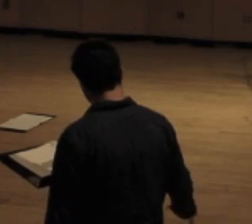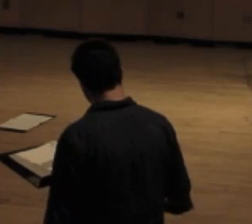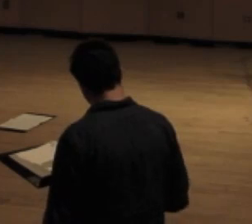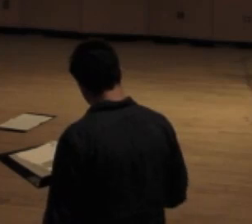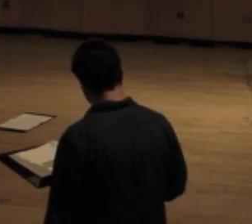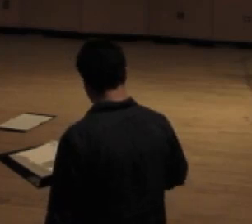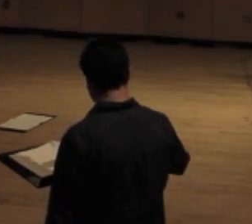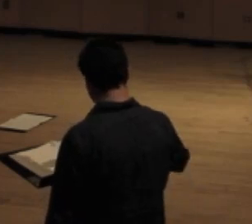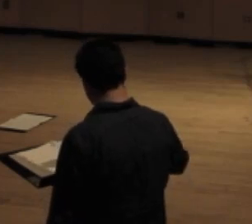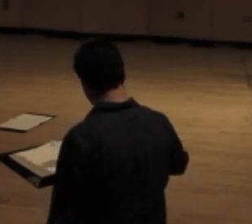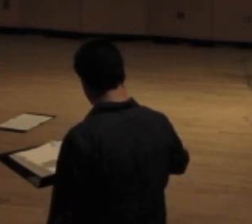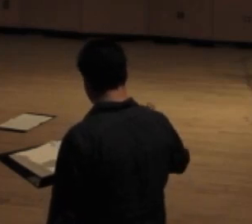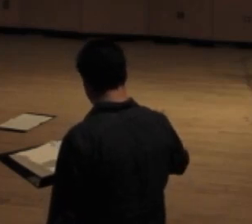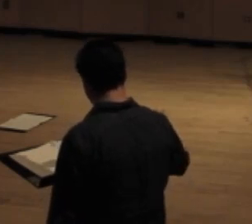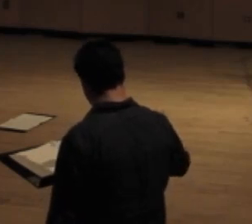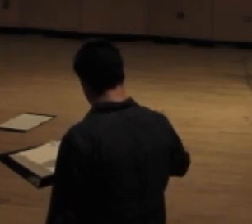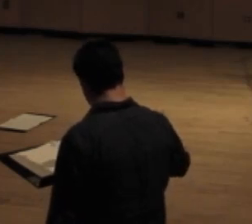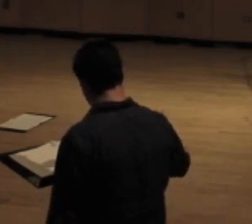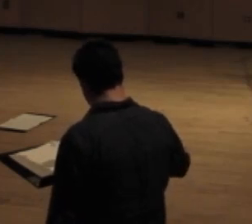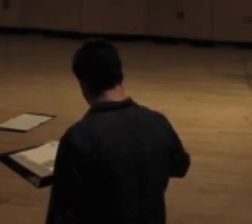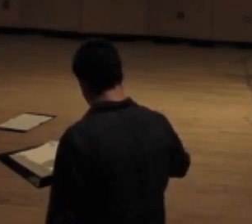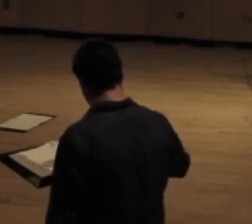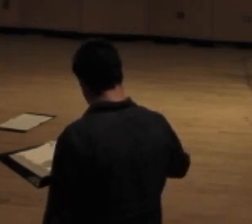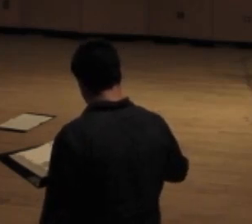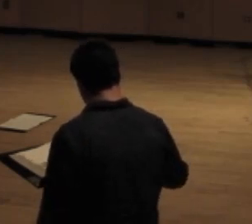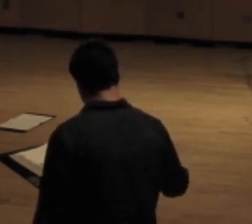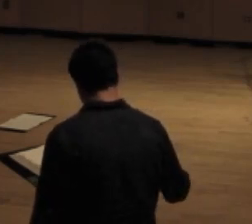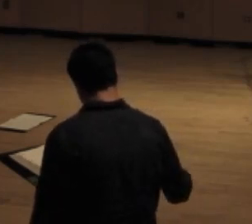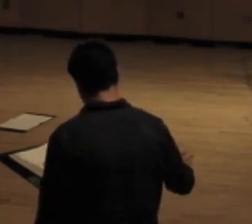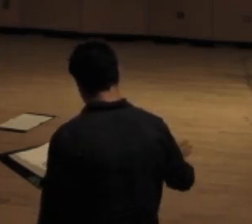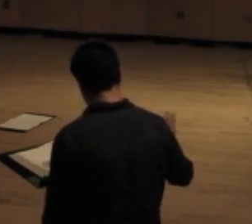going no I didn't mean